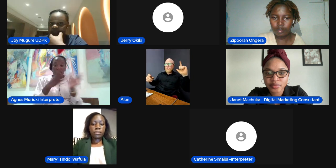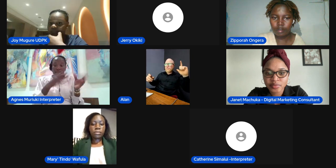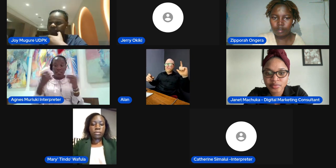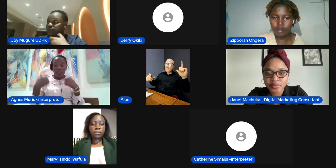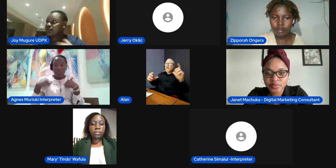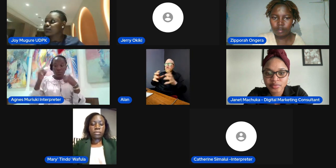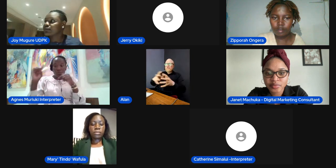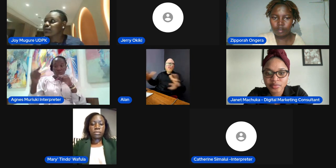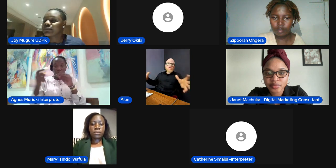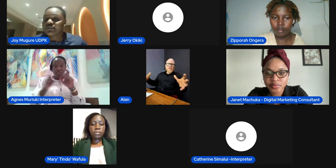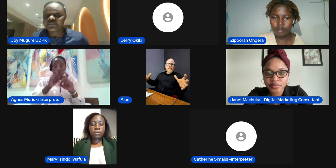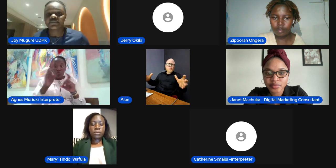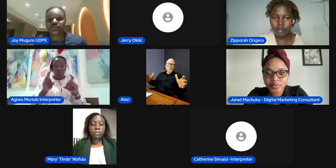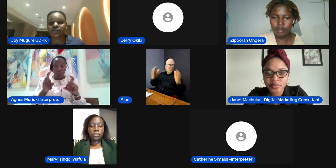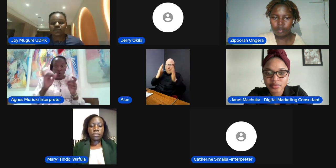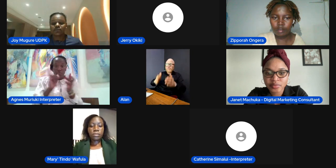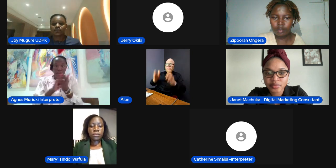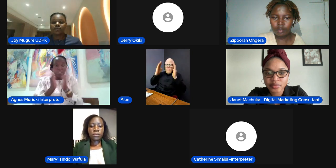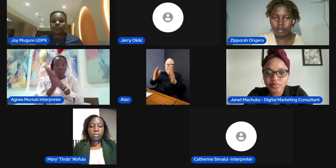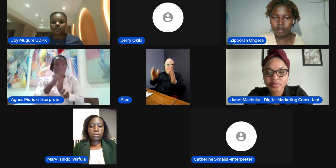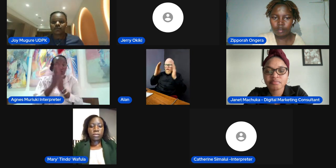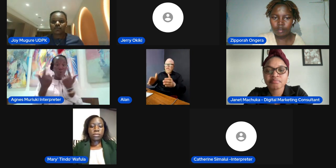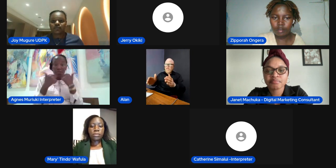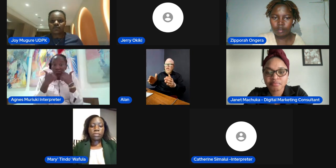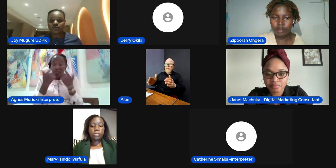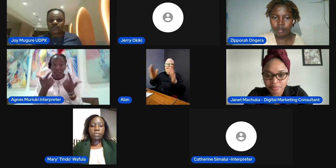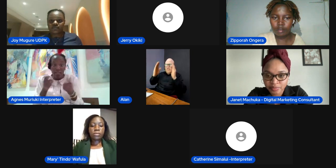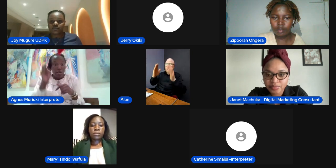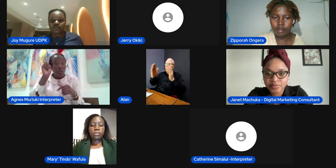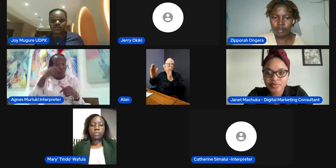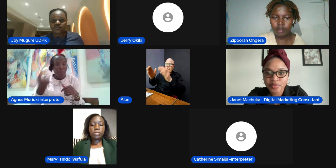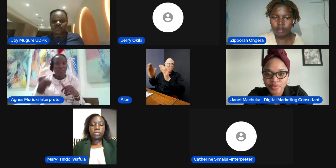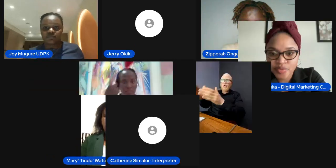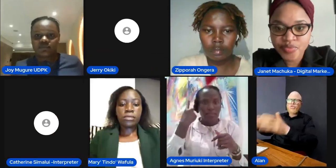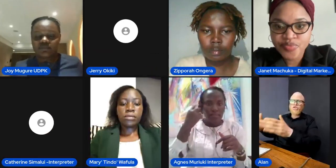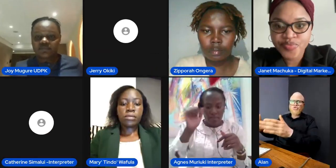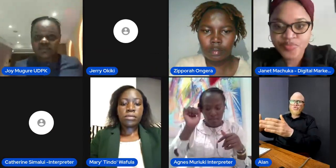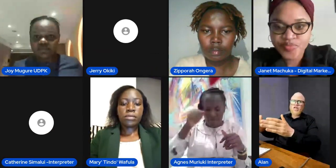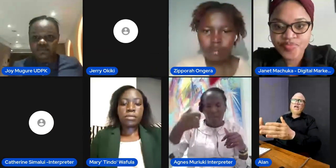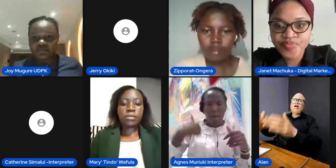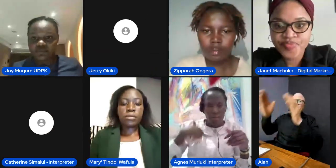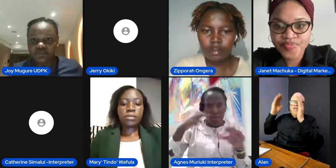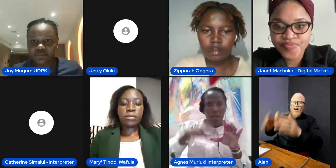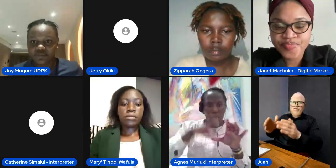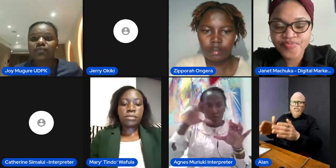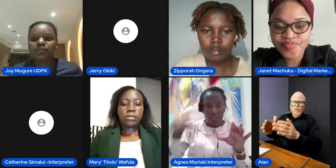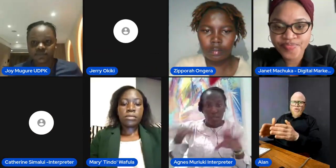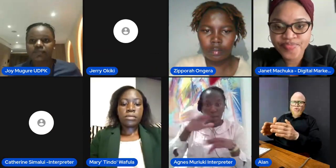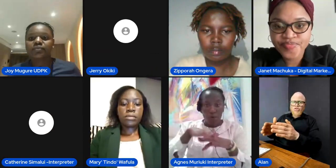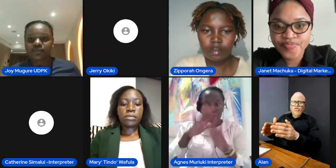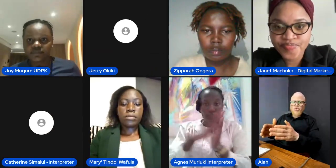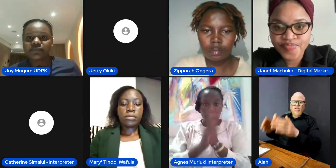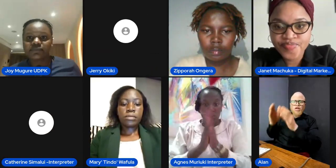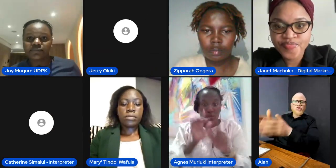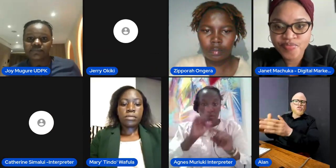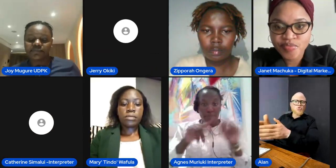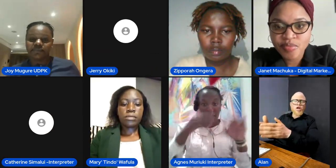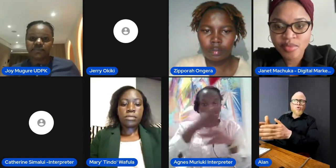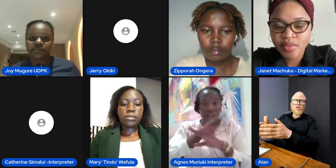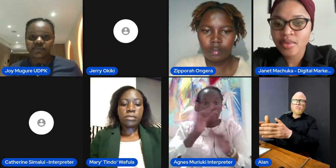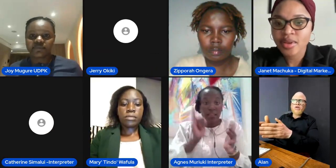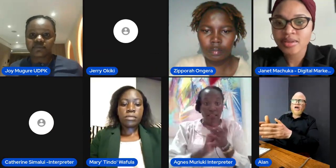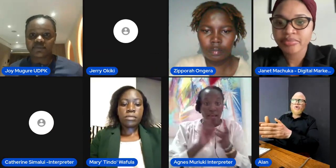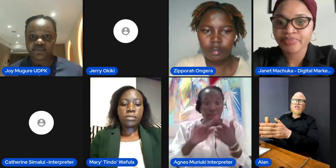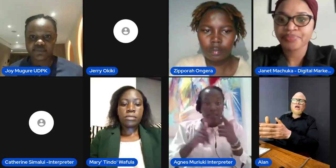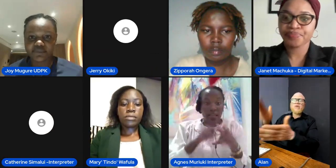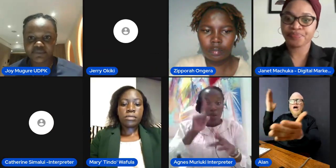very question: storytelling. You have to be able to understand, yes, I'm going to be jumping on this trend, but after jumping on this trend, this is what I